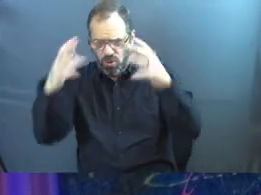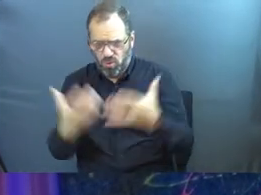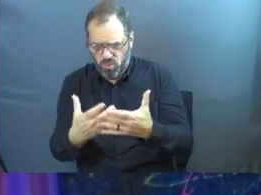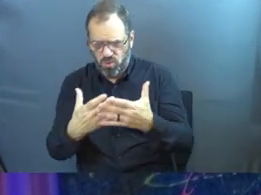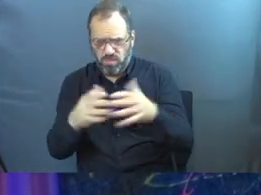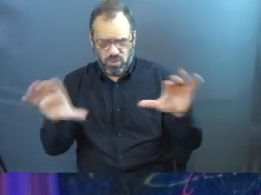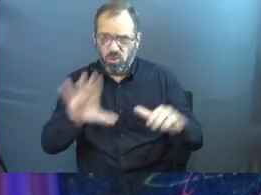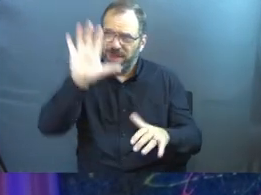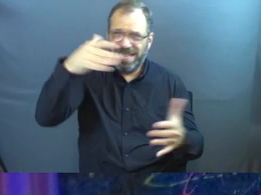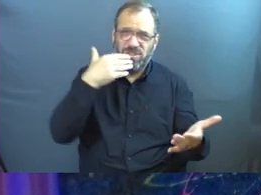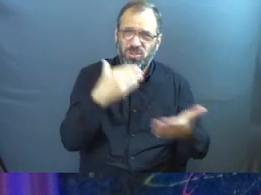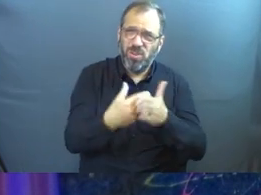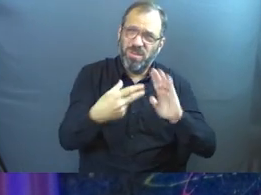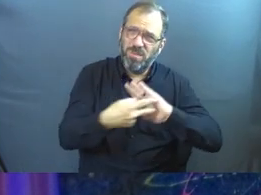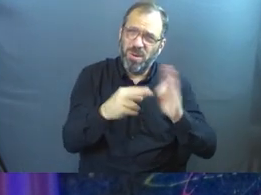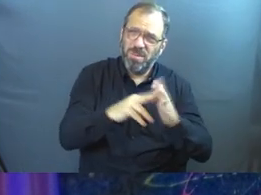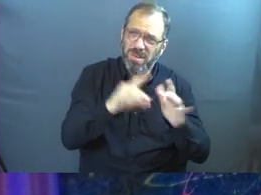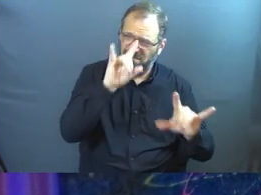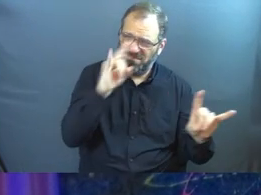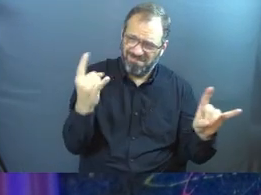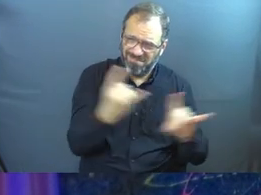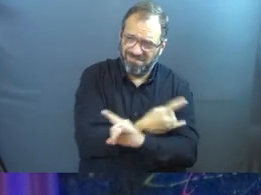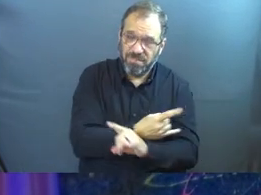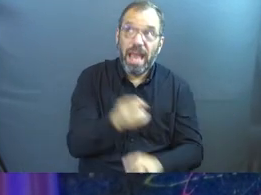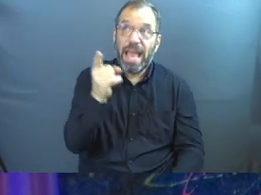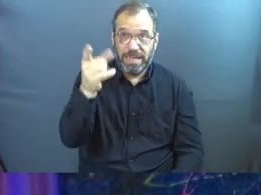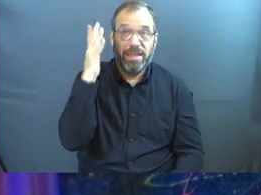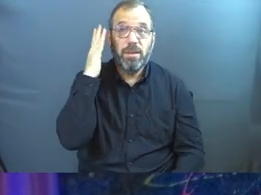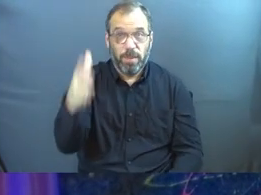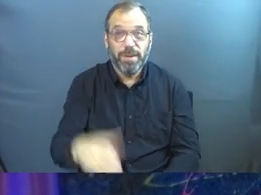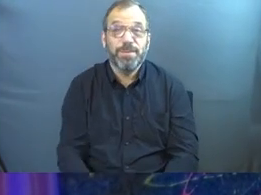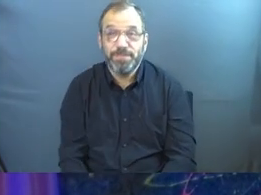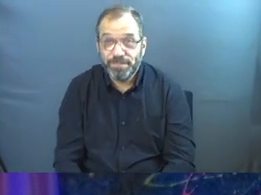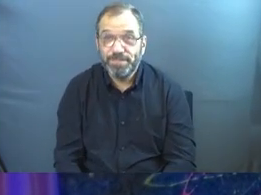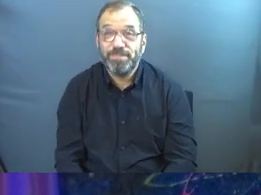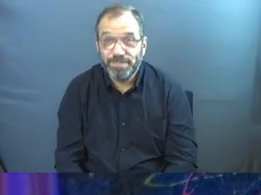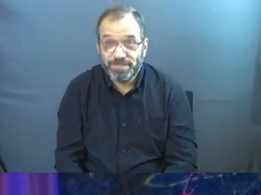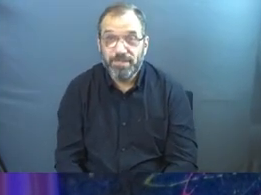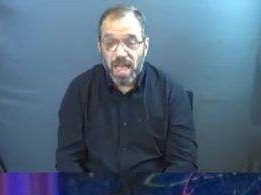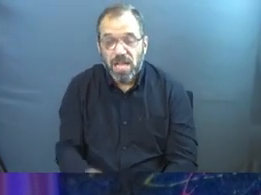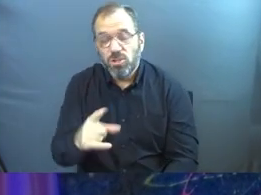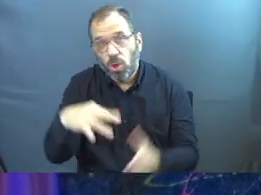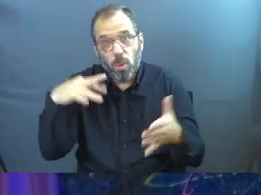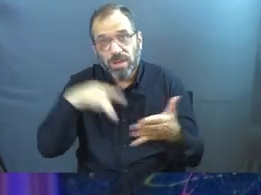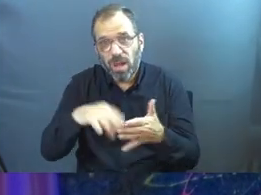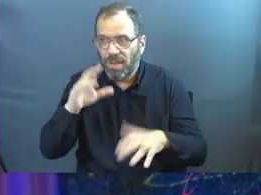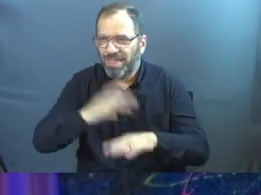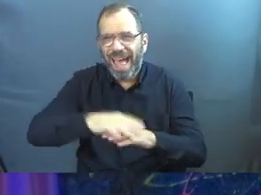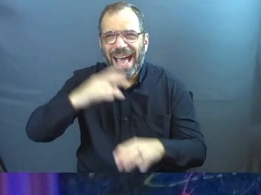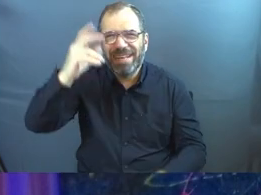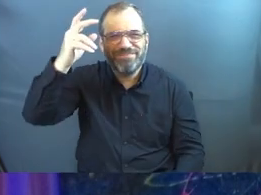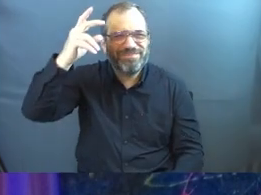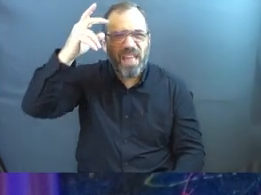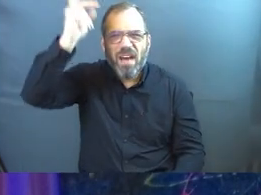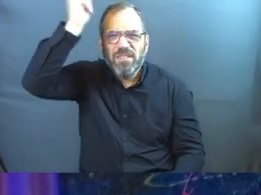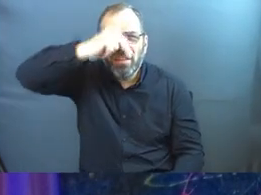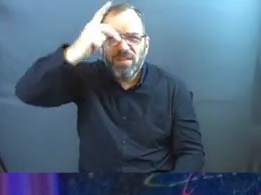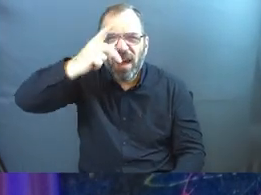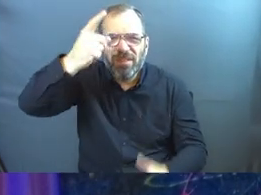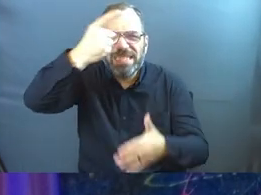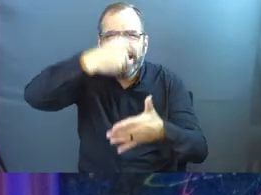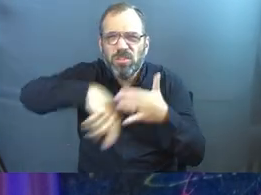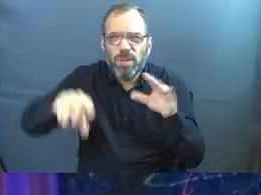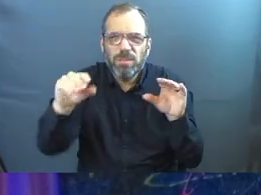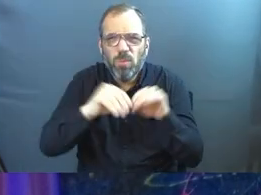accomplish his good purpose. And yes, he will. And we're going to dive into that philosophical quandary more